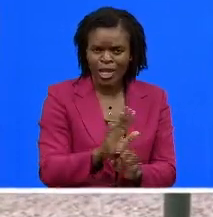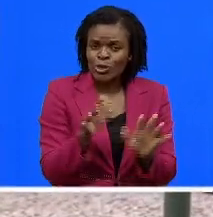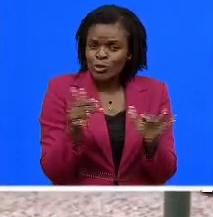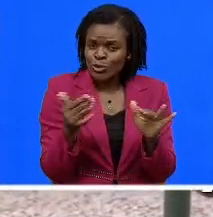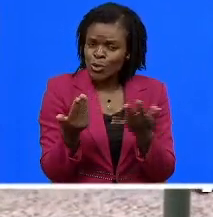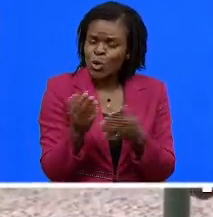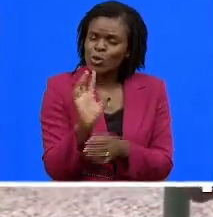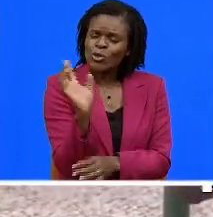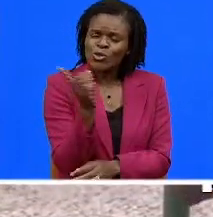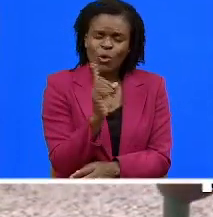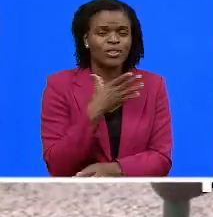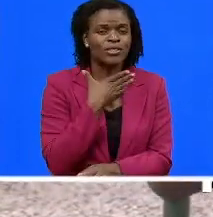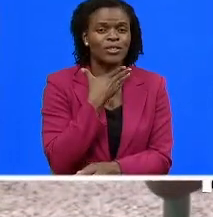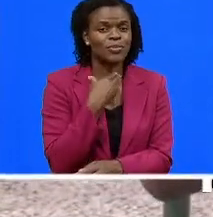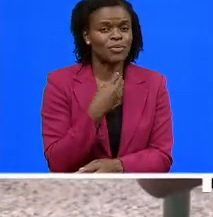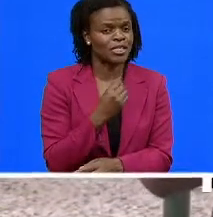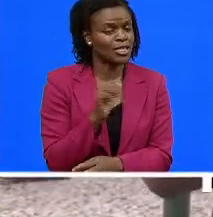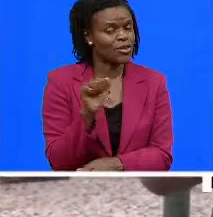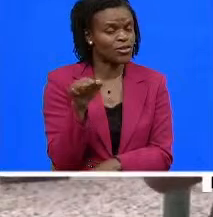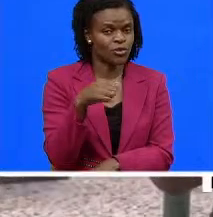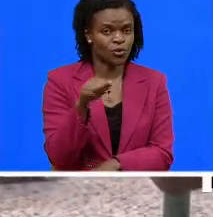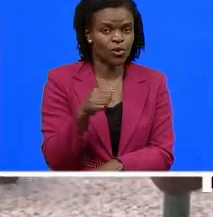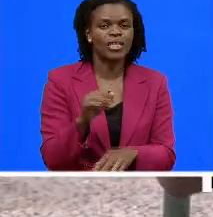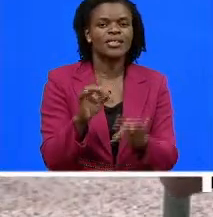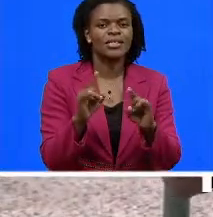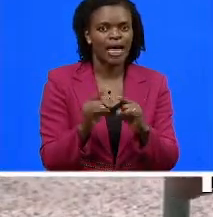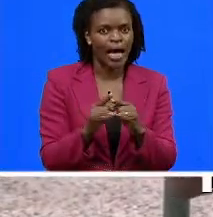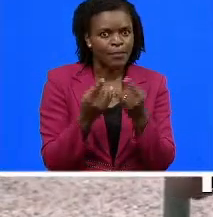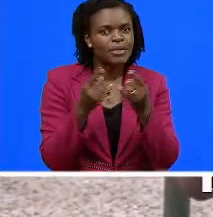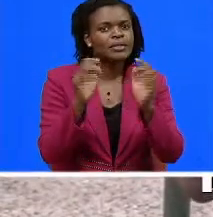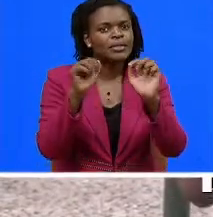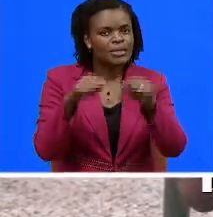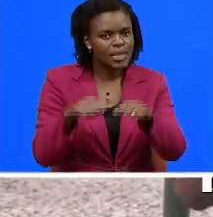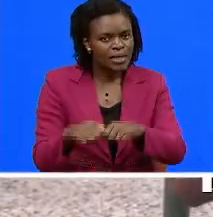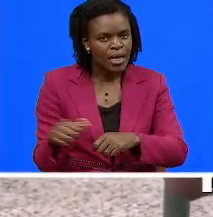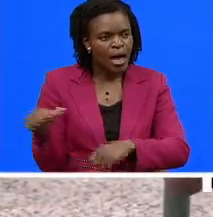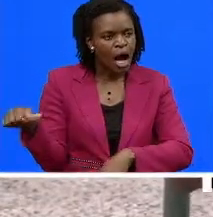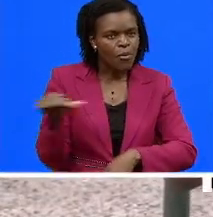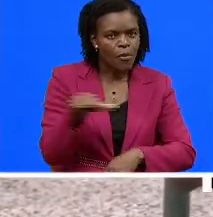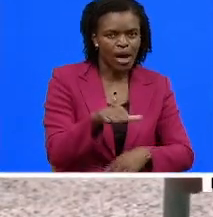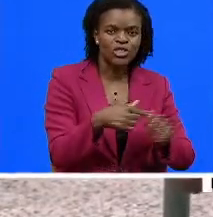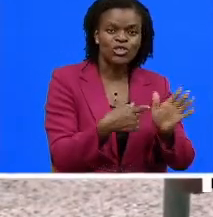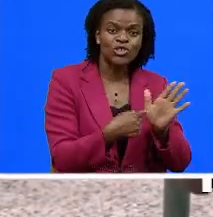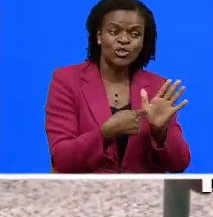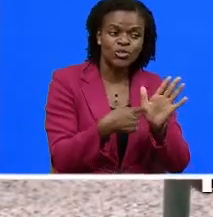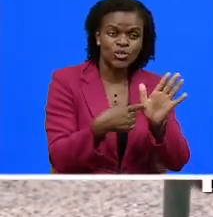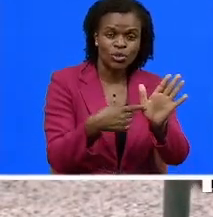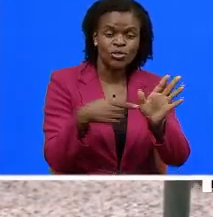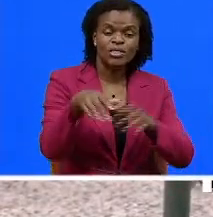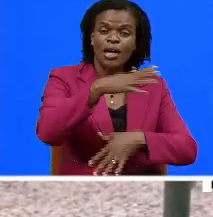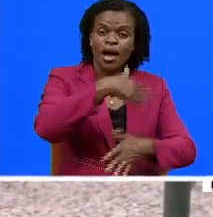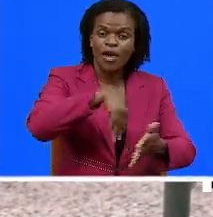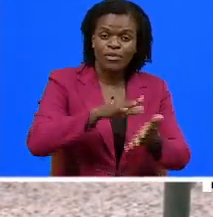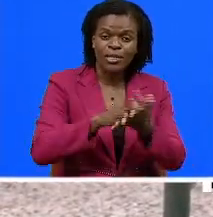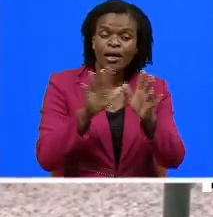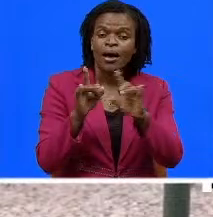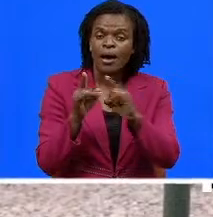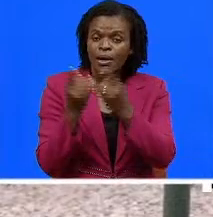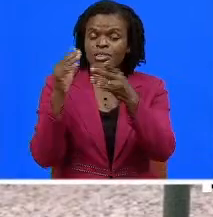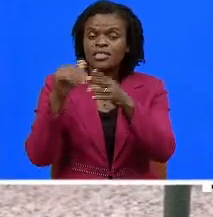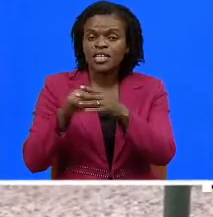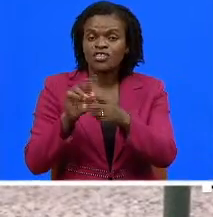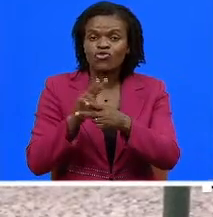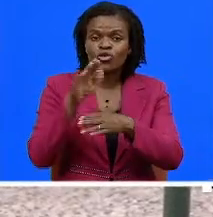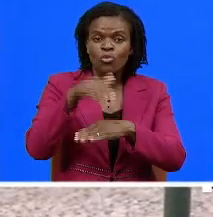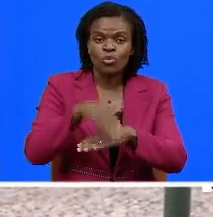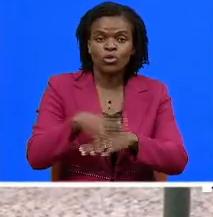And definitely, while that's happening, I'll be coming back to show you everything that's happening in the Victoria Falls. There's